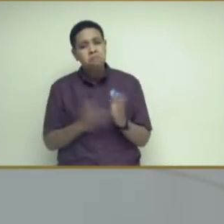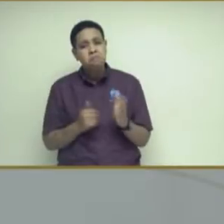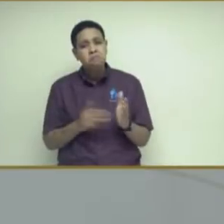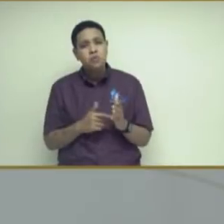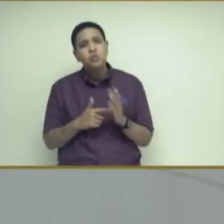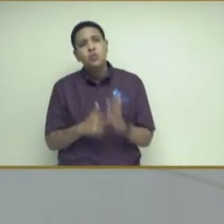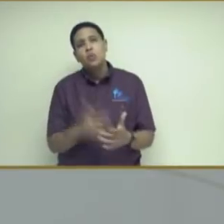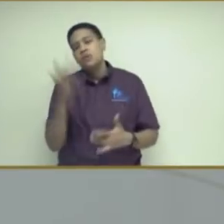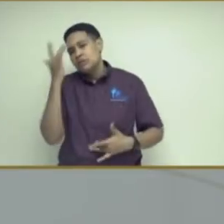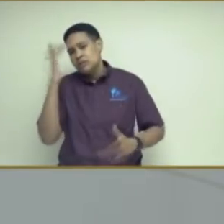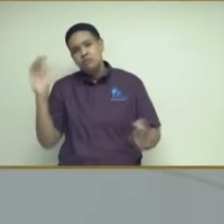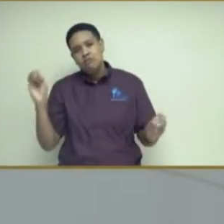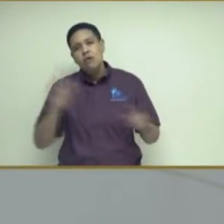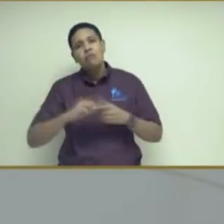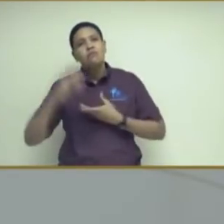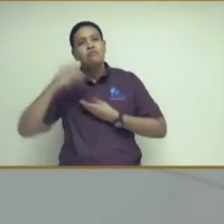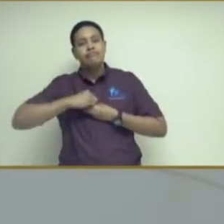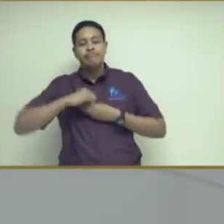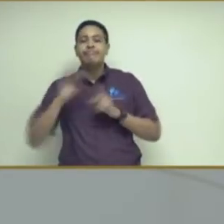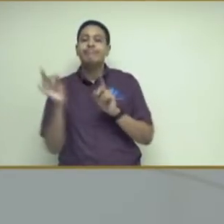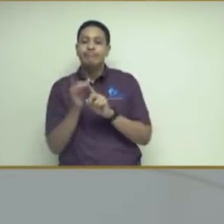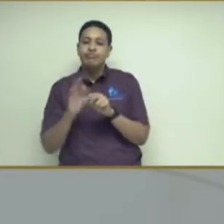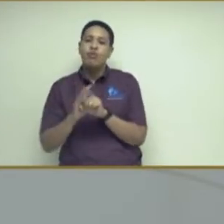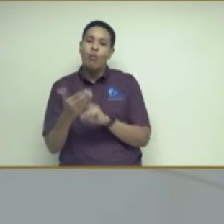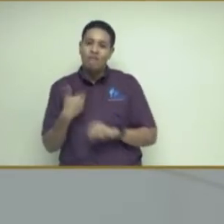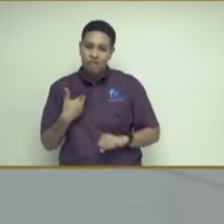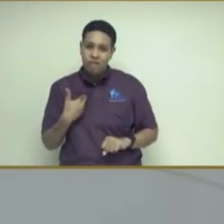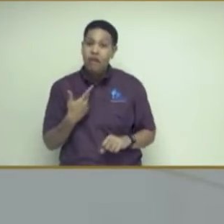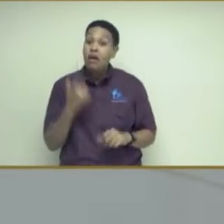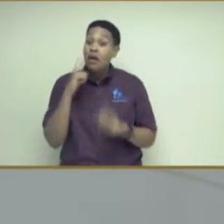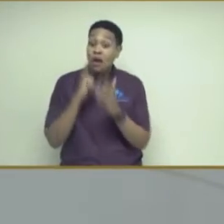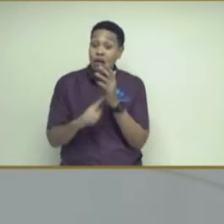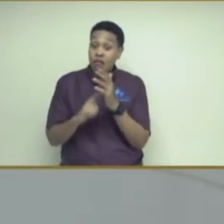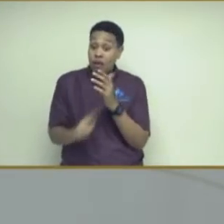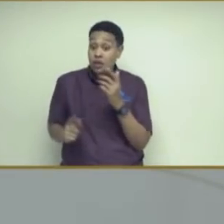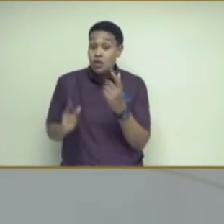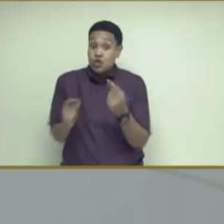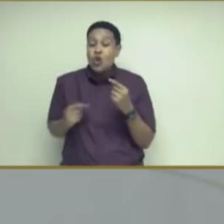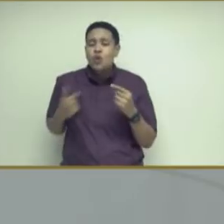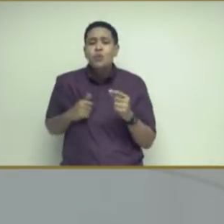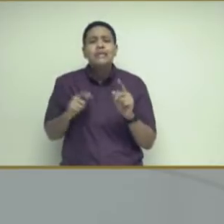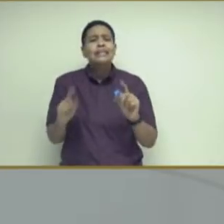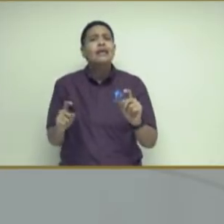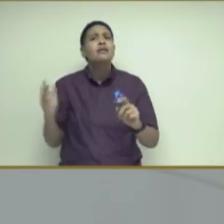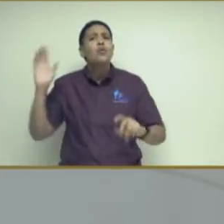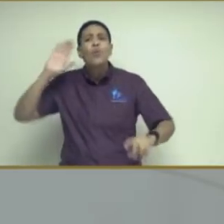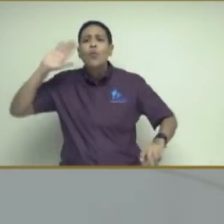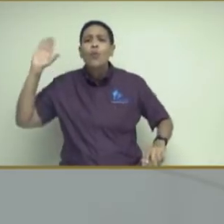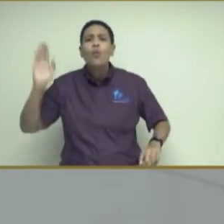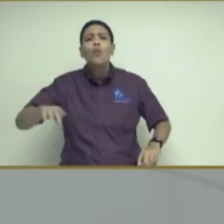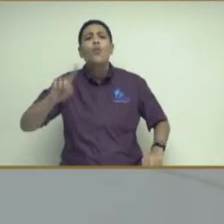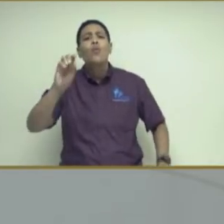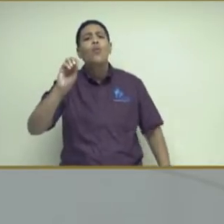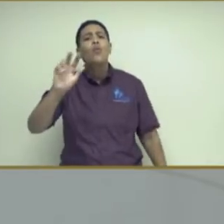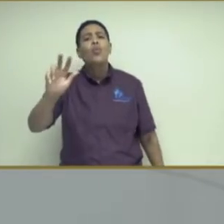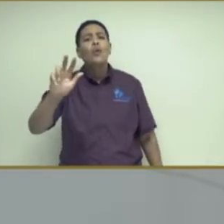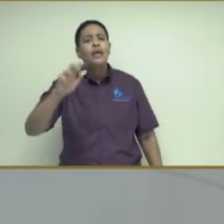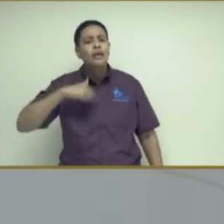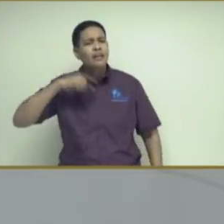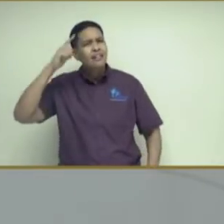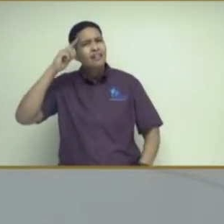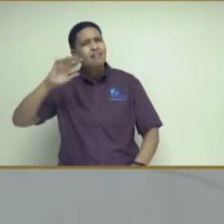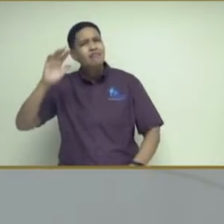the investigations that were done, in that we would have tested all 103, I believe it,